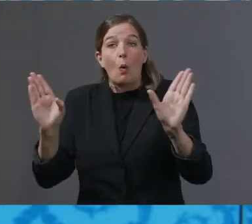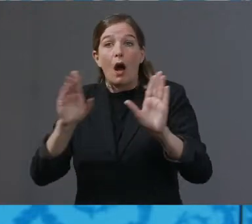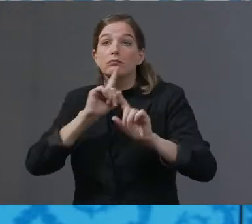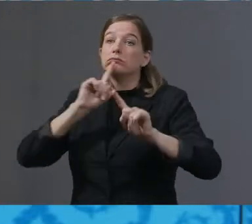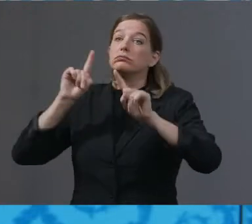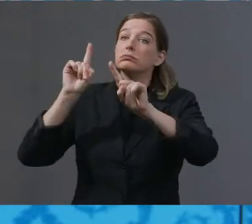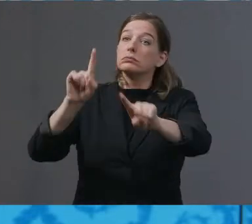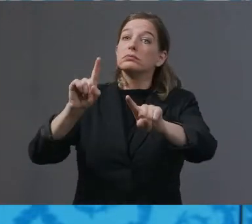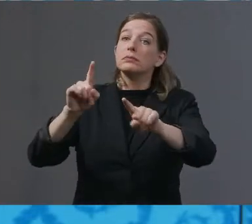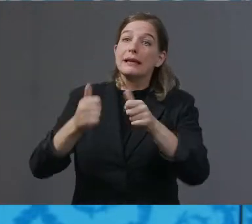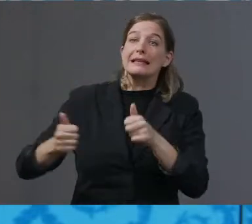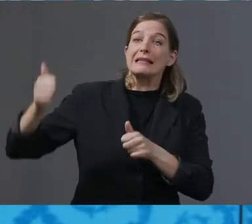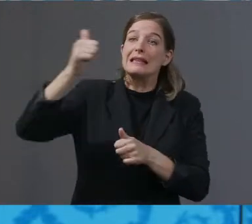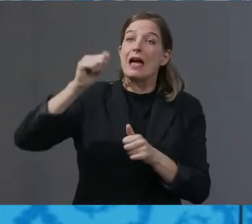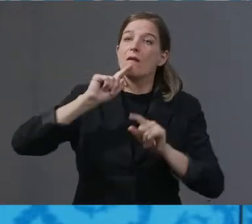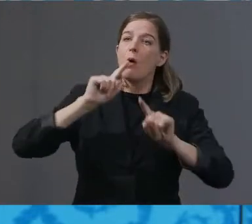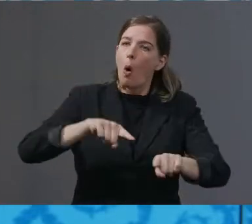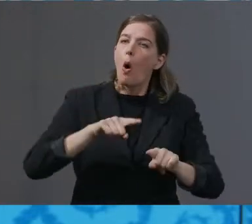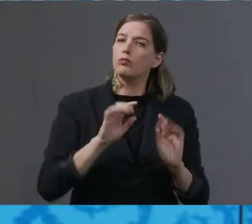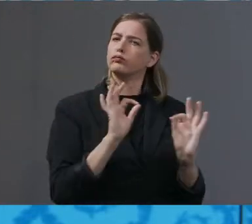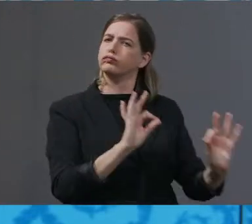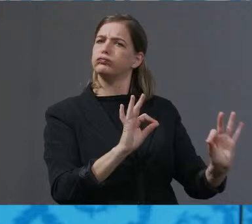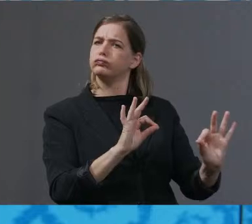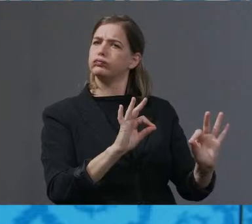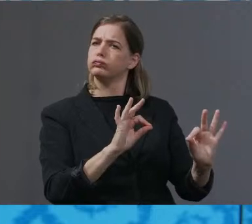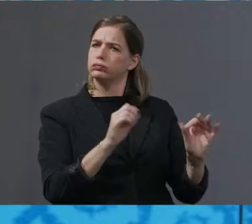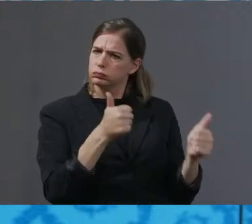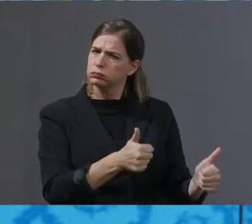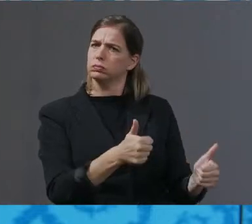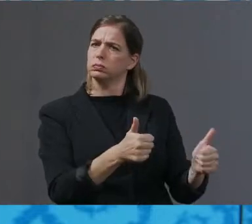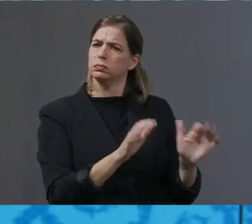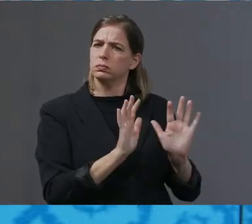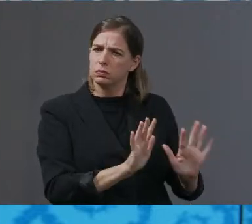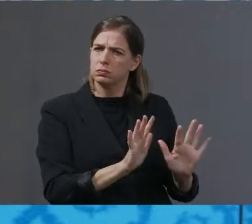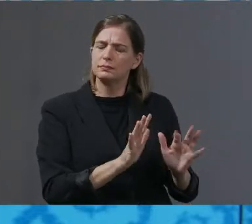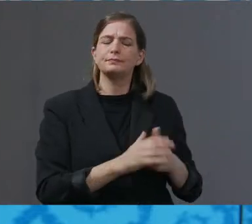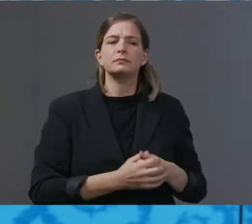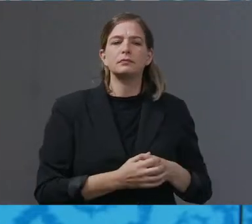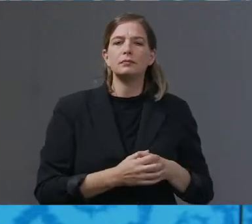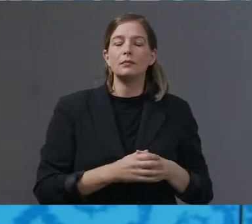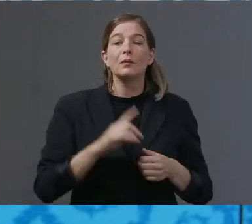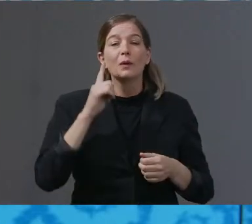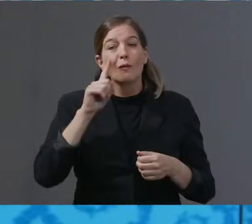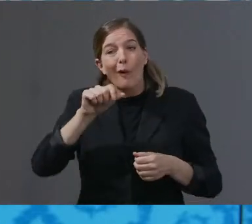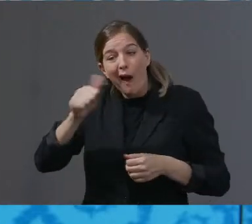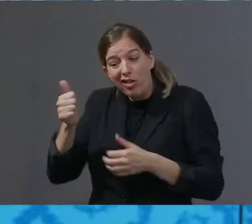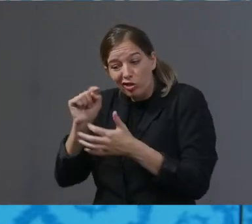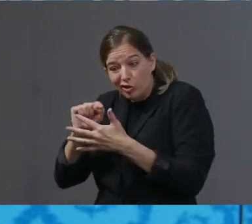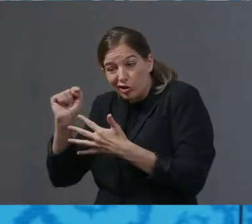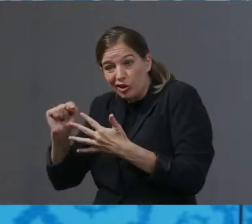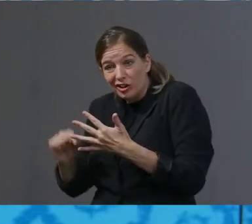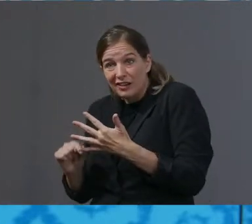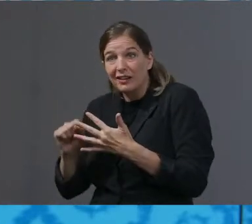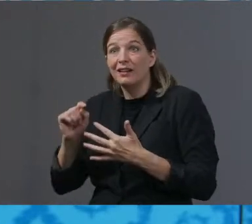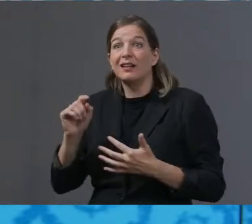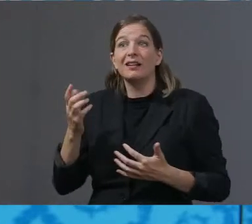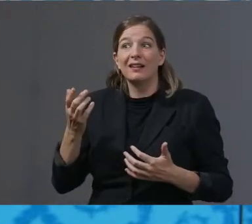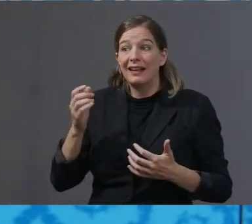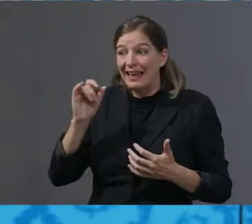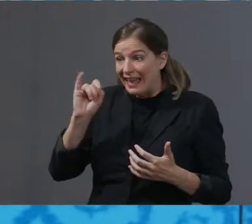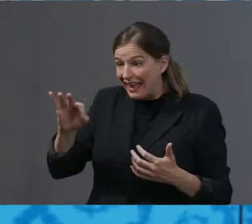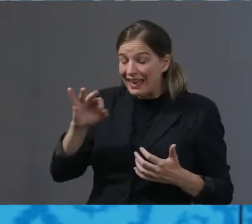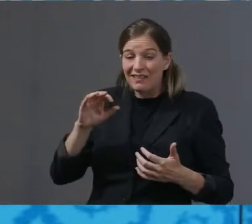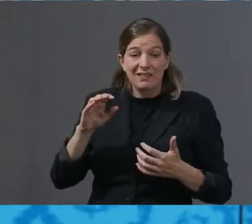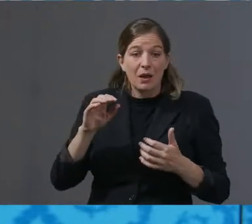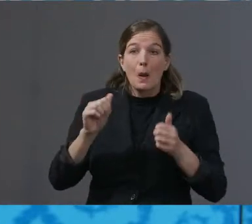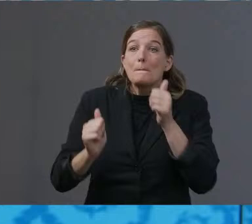well. On other things, if you do this and you don't have maximum compliance, if